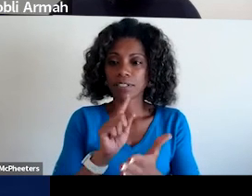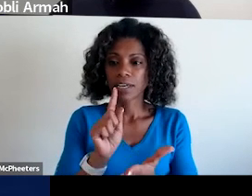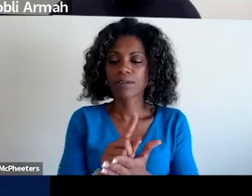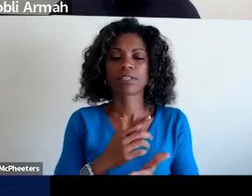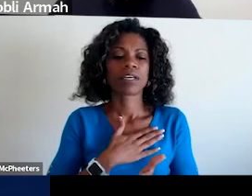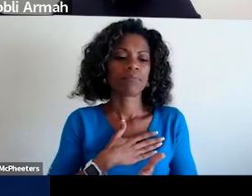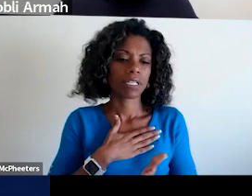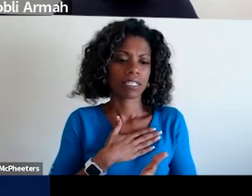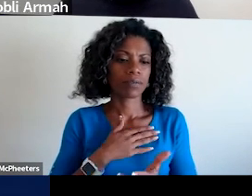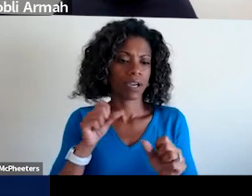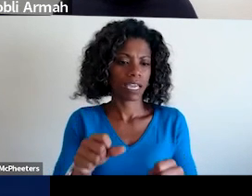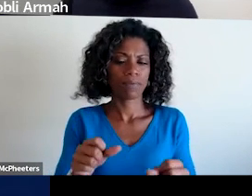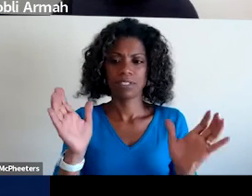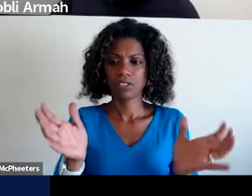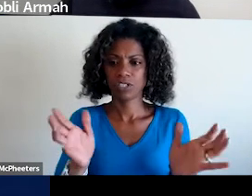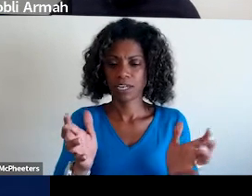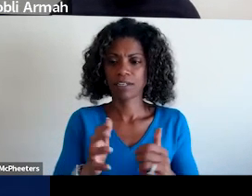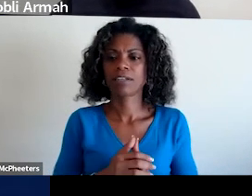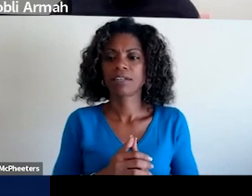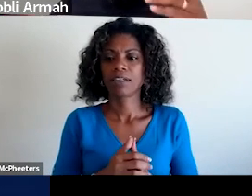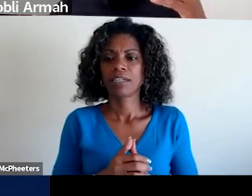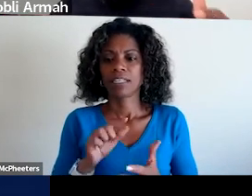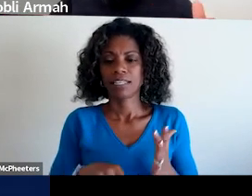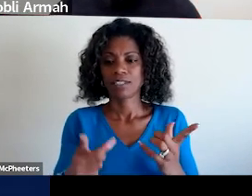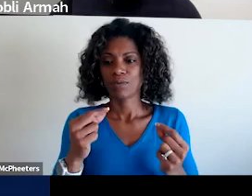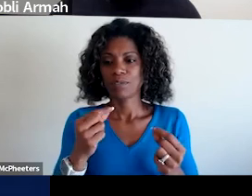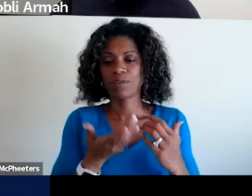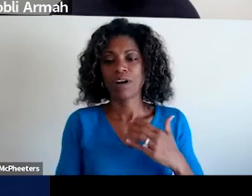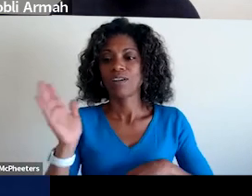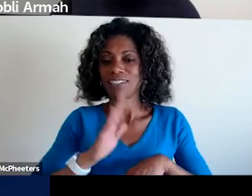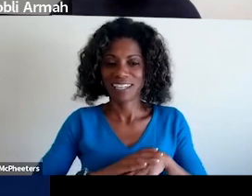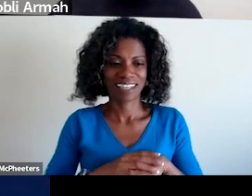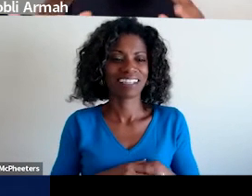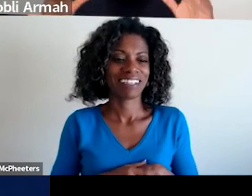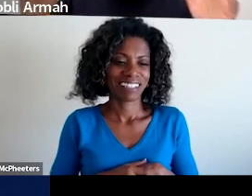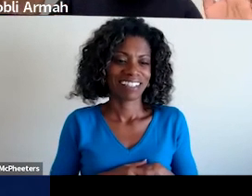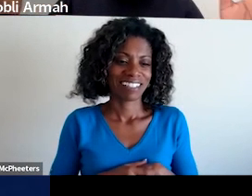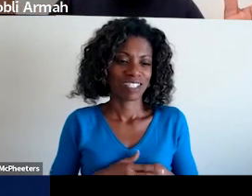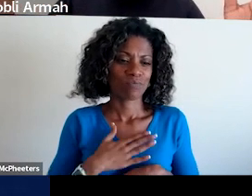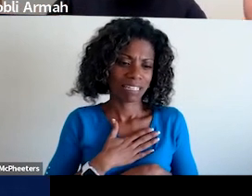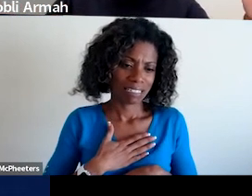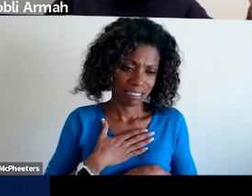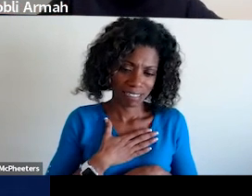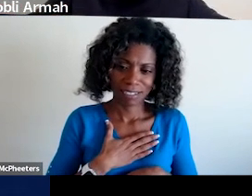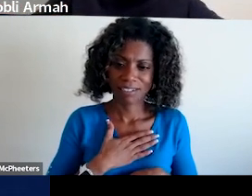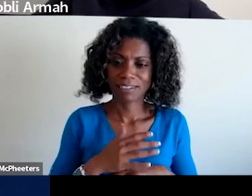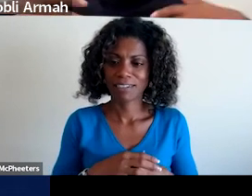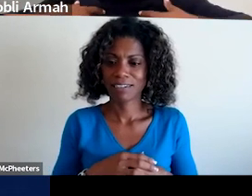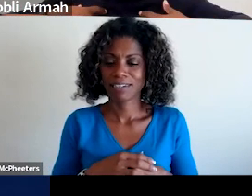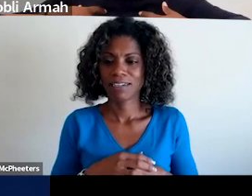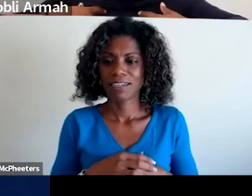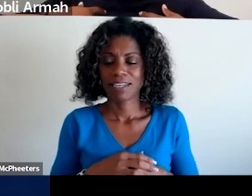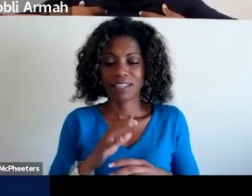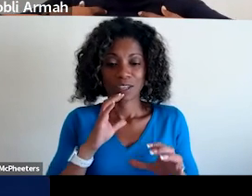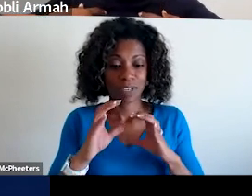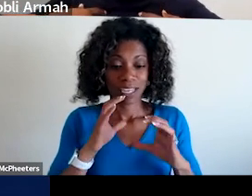chat. This is what we do every day, all day. It's a pleasure. I'm a huge fan of the Communication Network, huge fan in general of communication professionals. We're